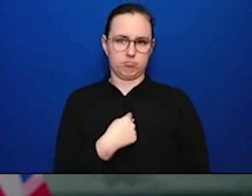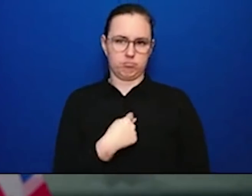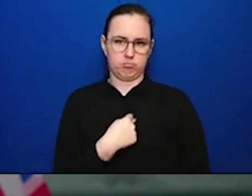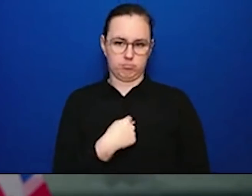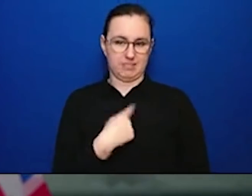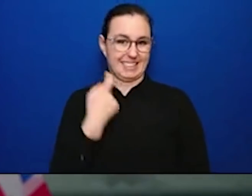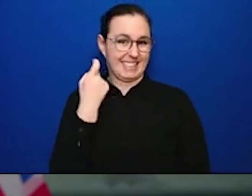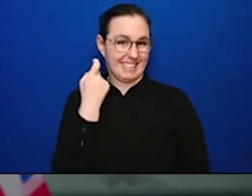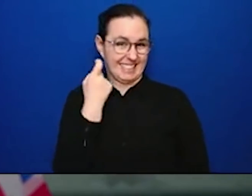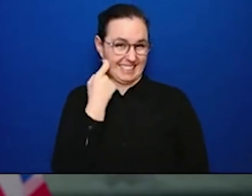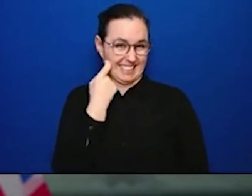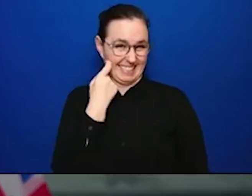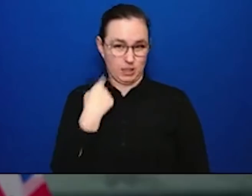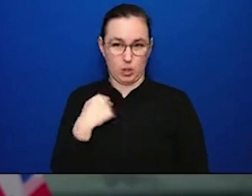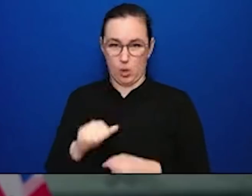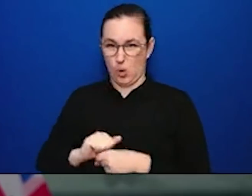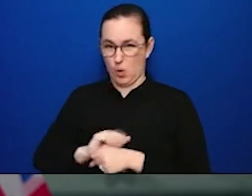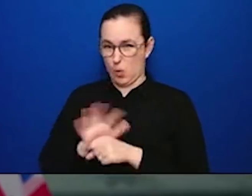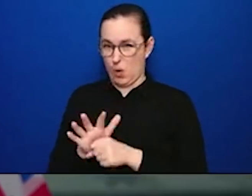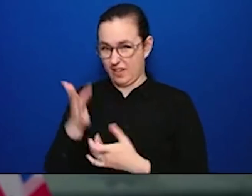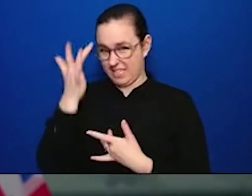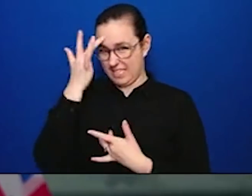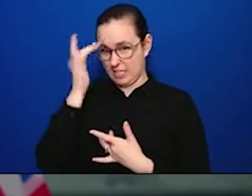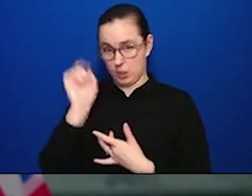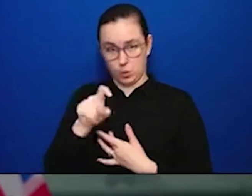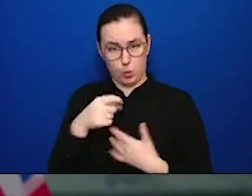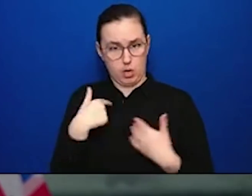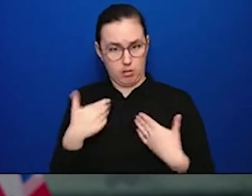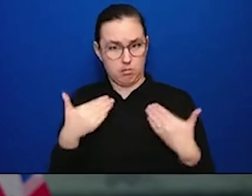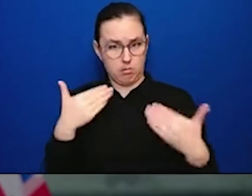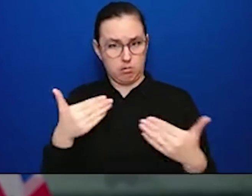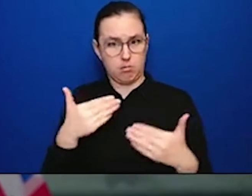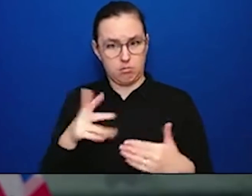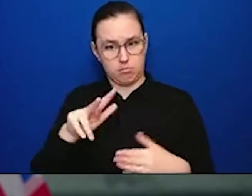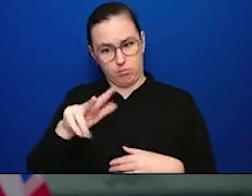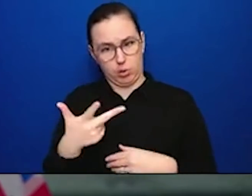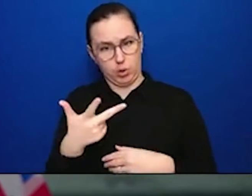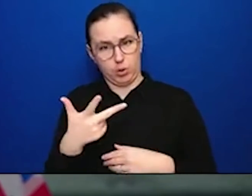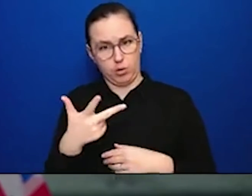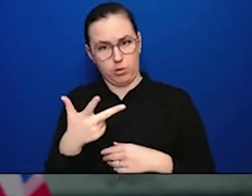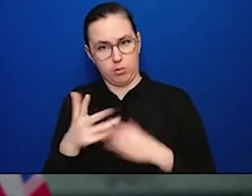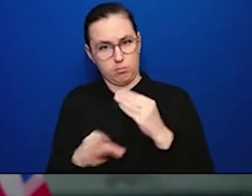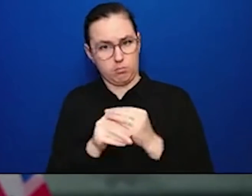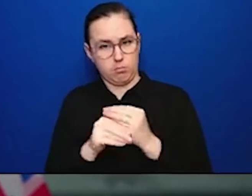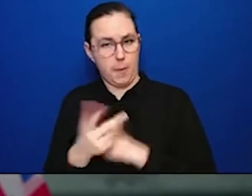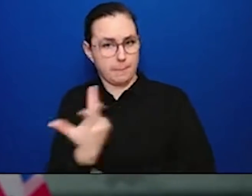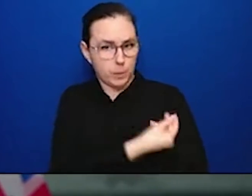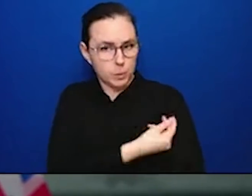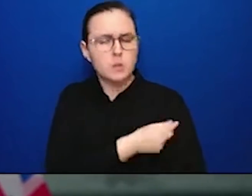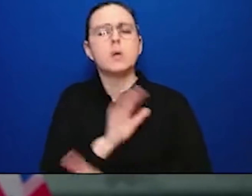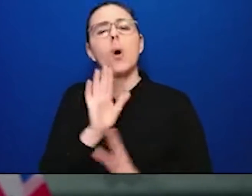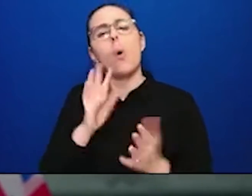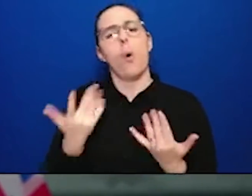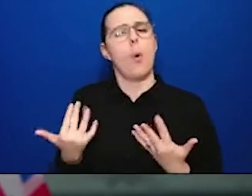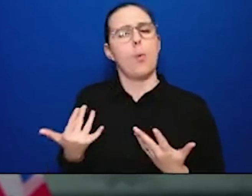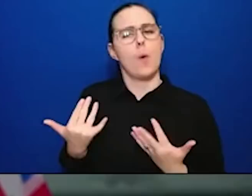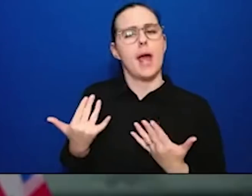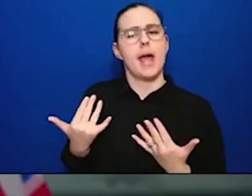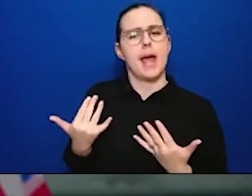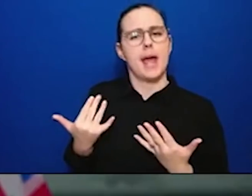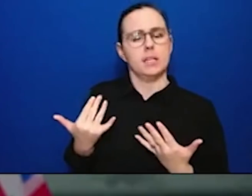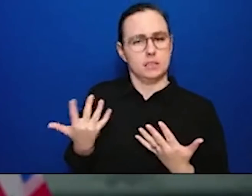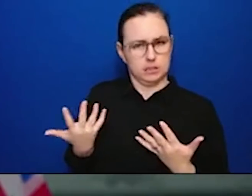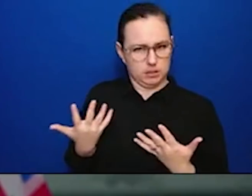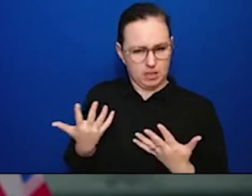their booster? Should they be waiting longer or book immediately? And you alluded to this, Dr. Henry. Is there